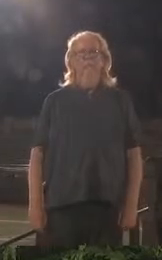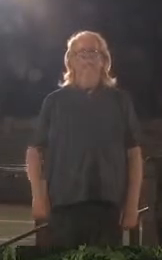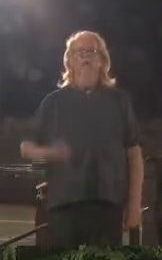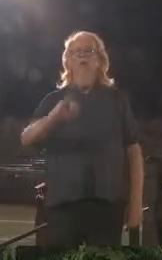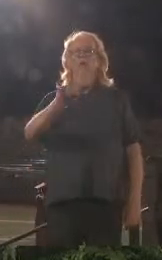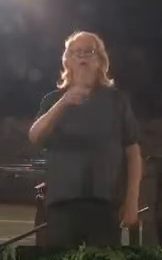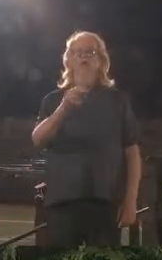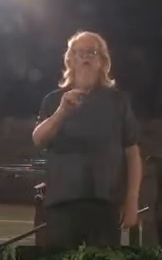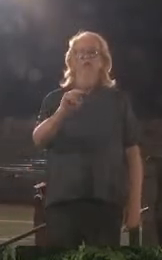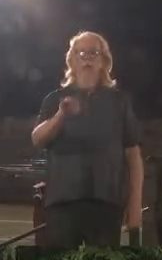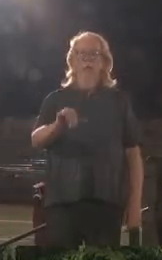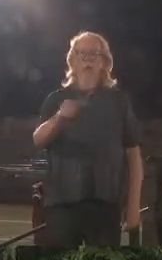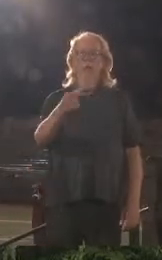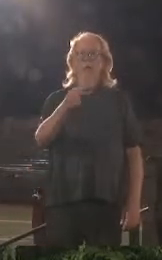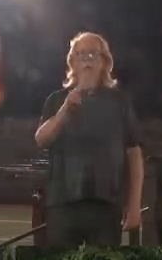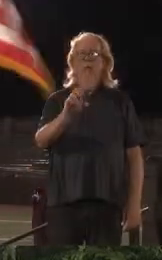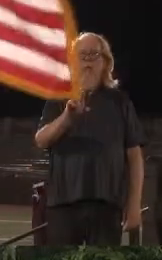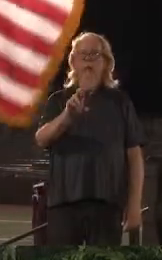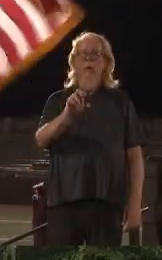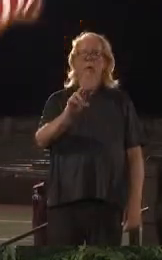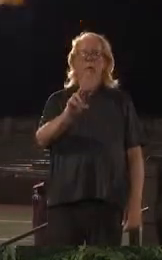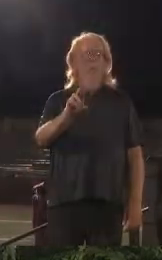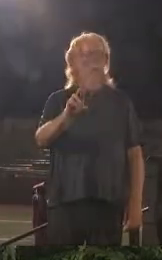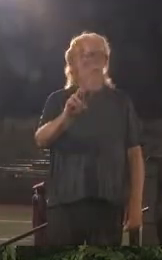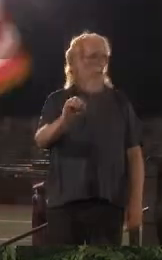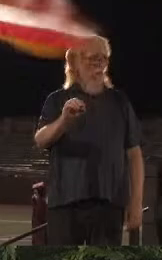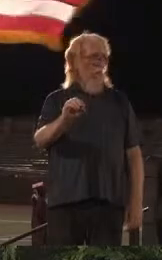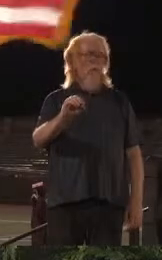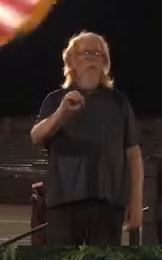Johnny Manuel Guerrero Jr.